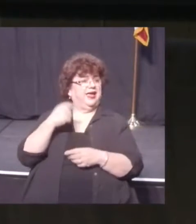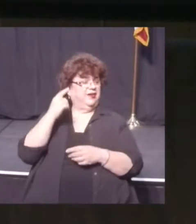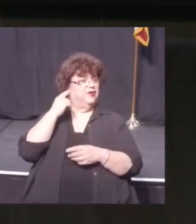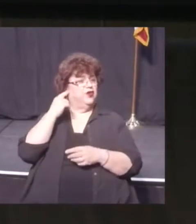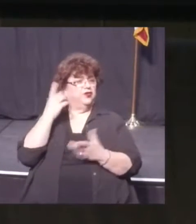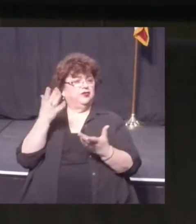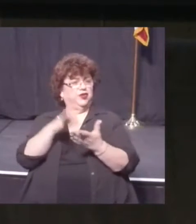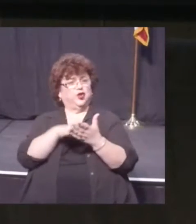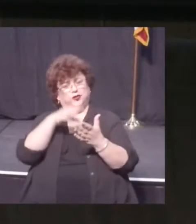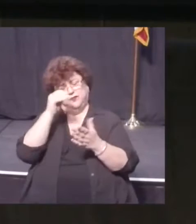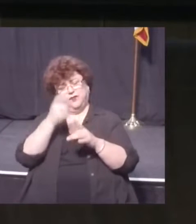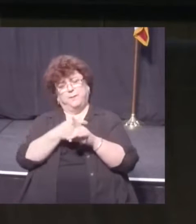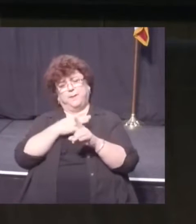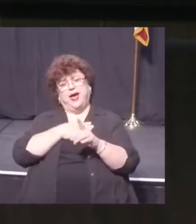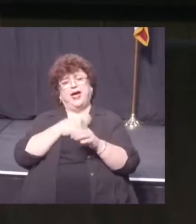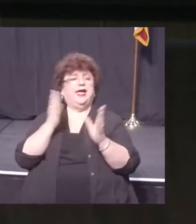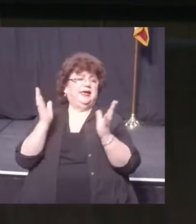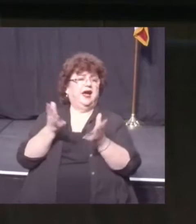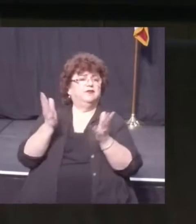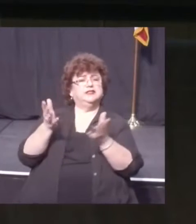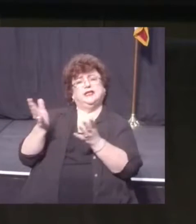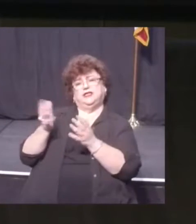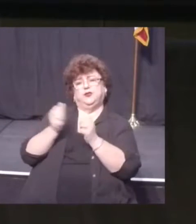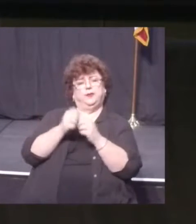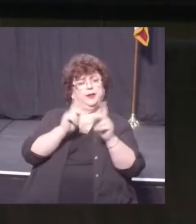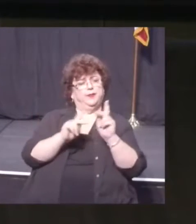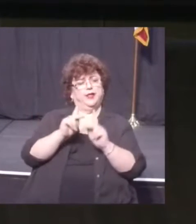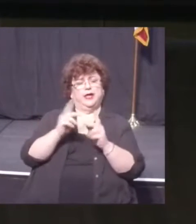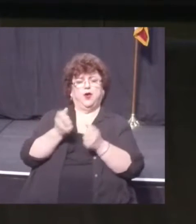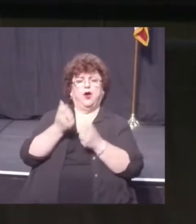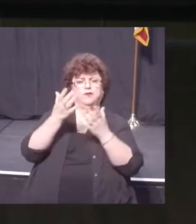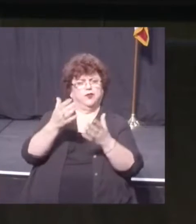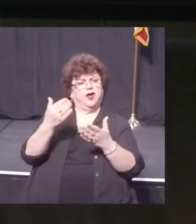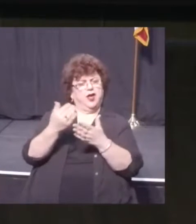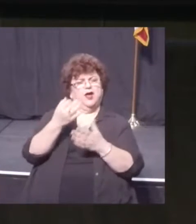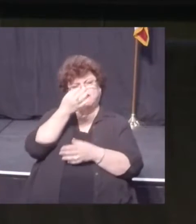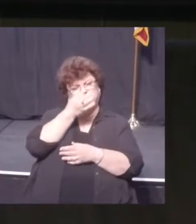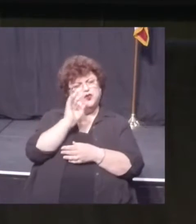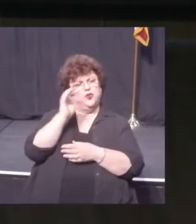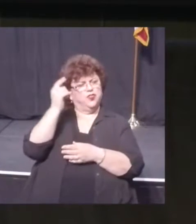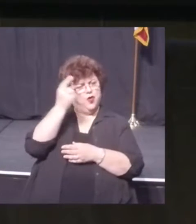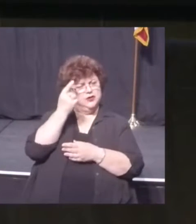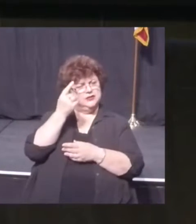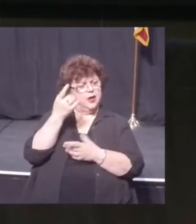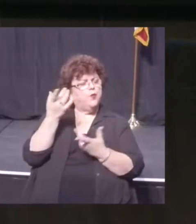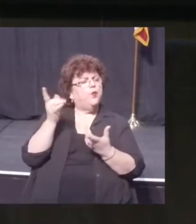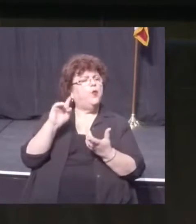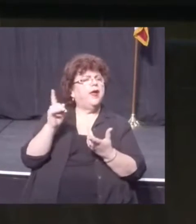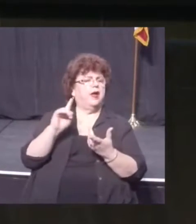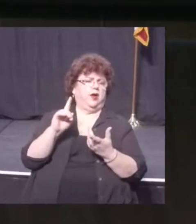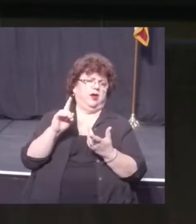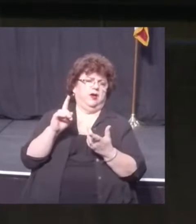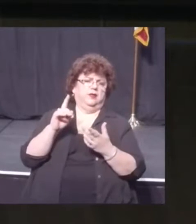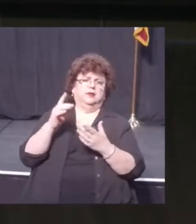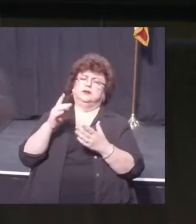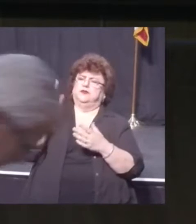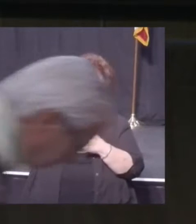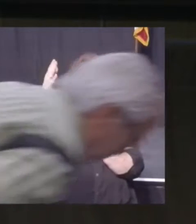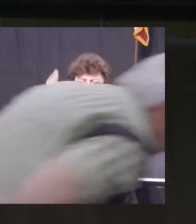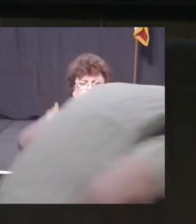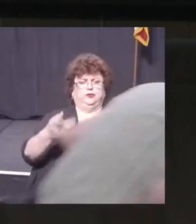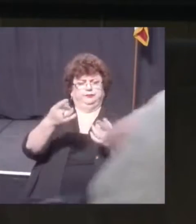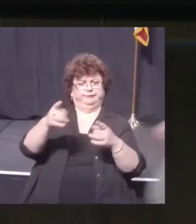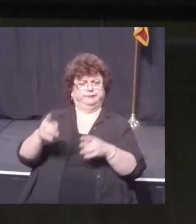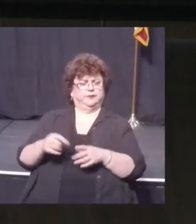initial conversations, and offer a few thoughts about where we might be headed. Some of you